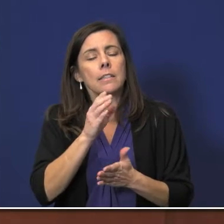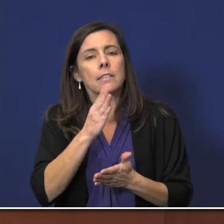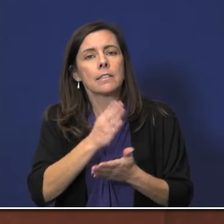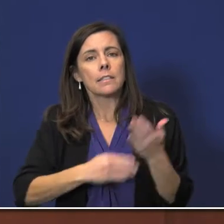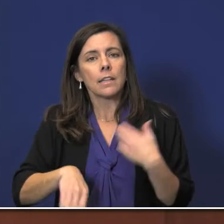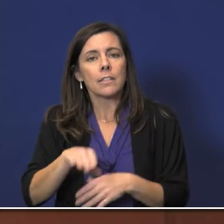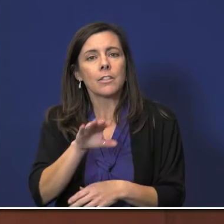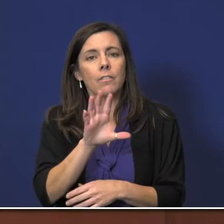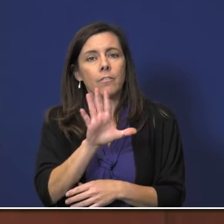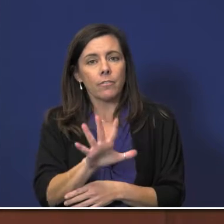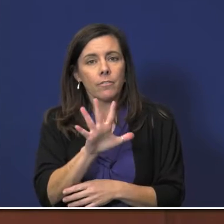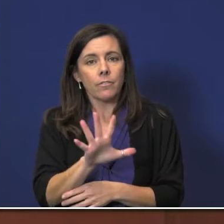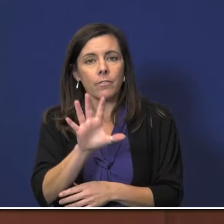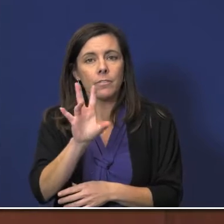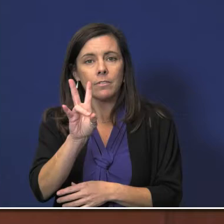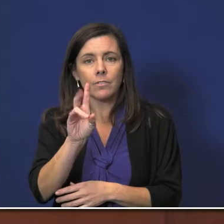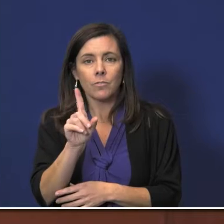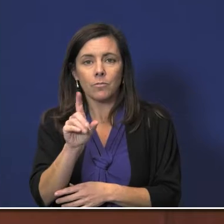551.071 through